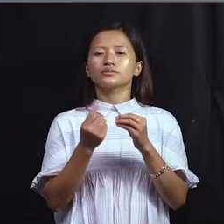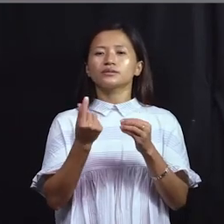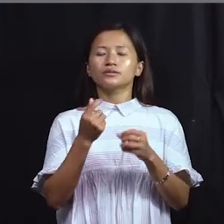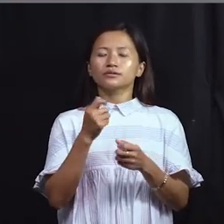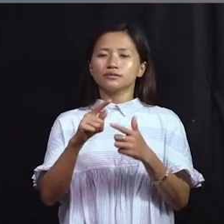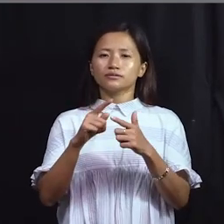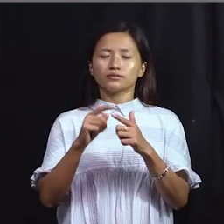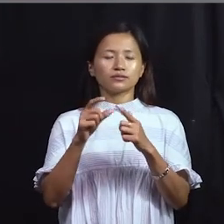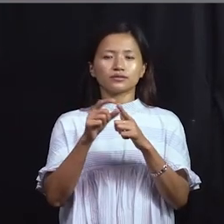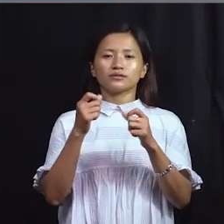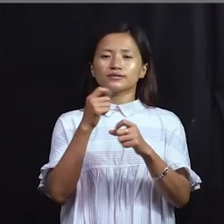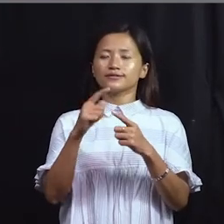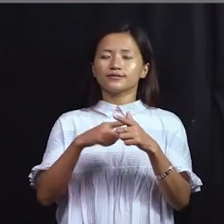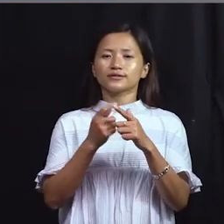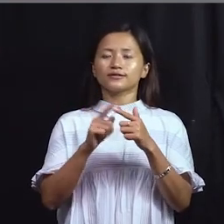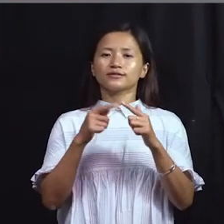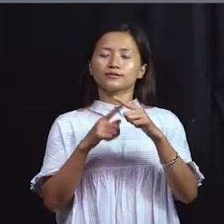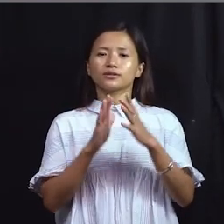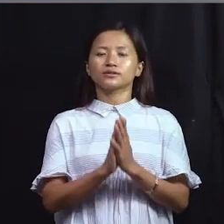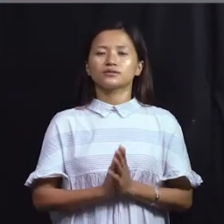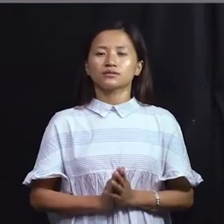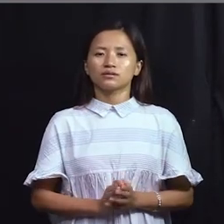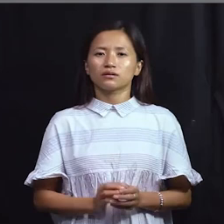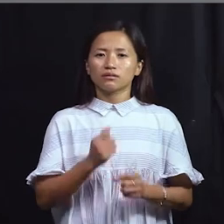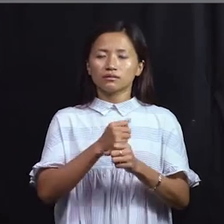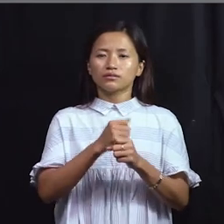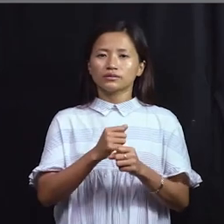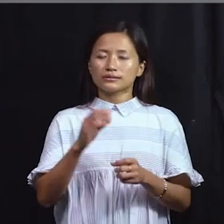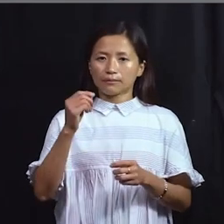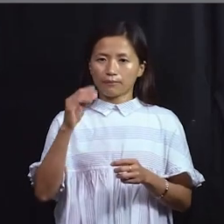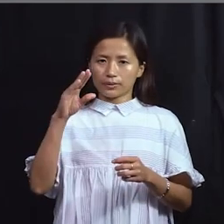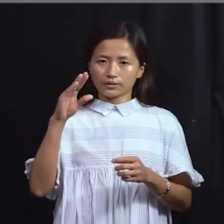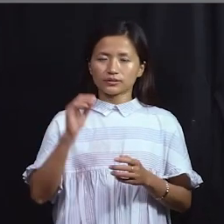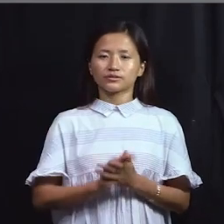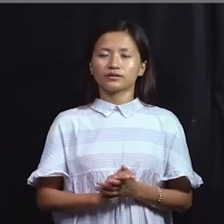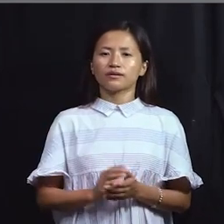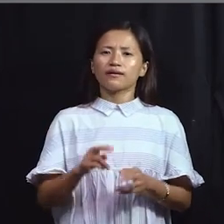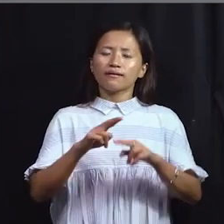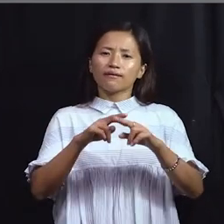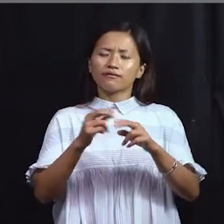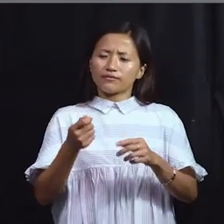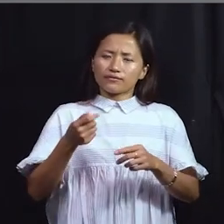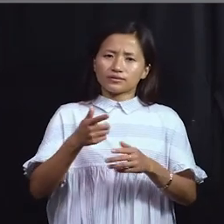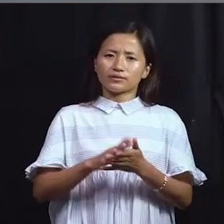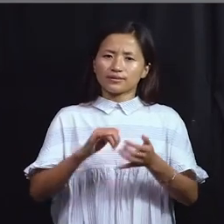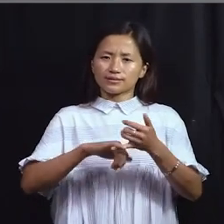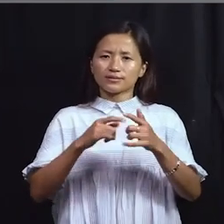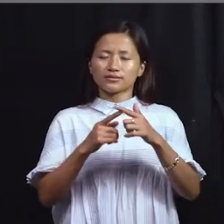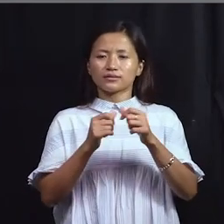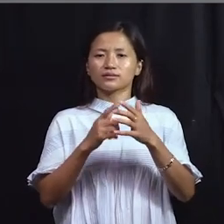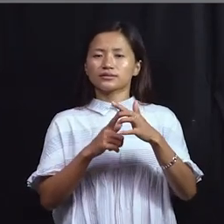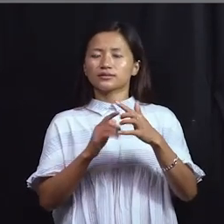for one mark, a government budget is an annual financial statement